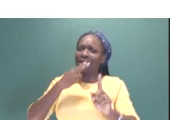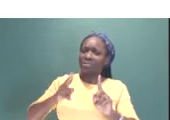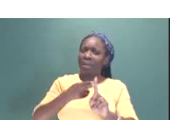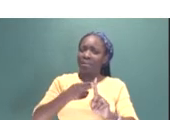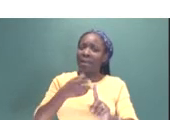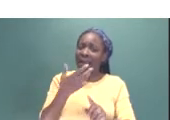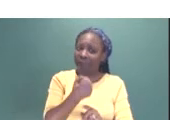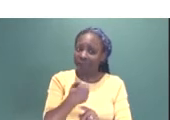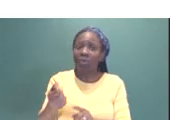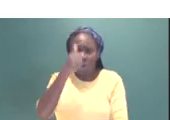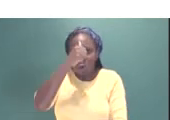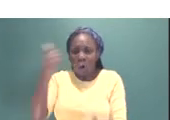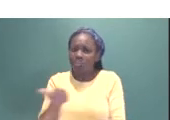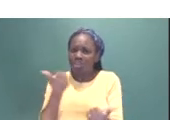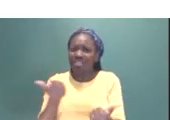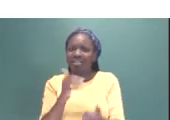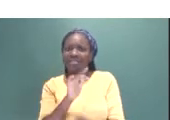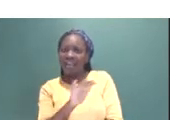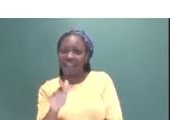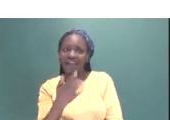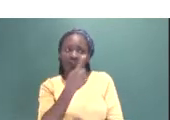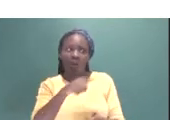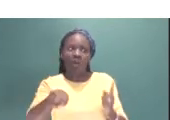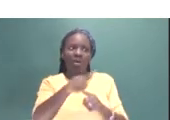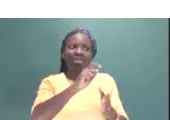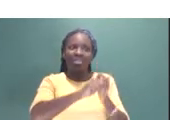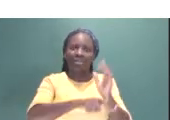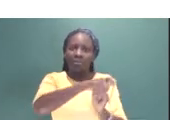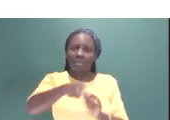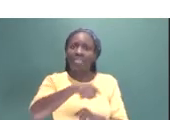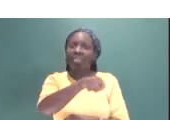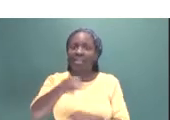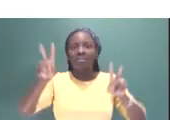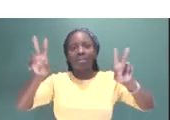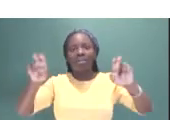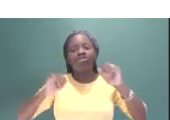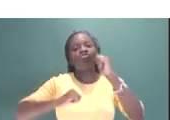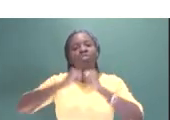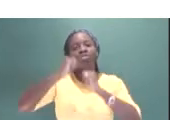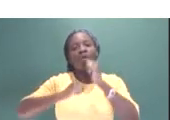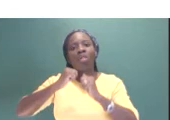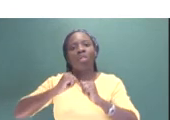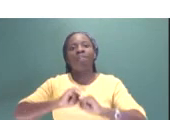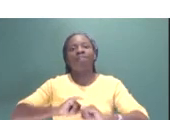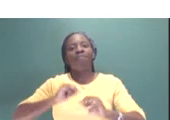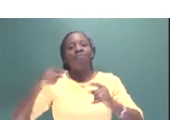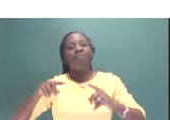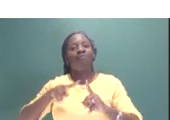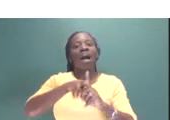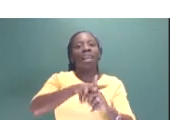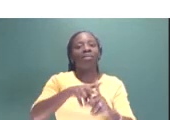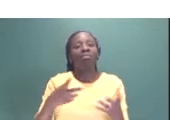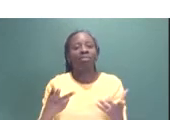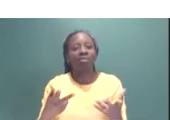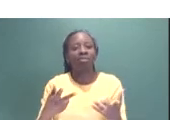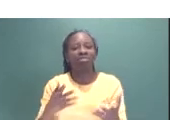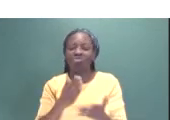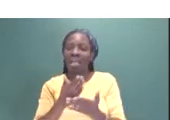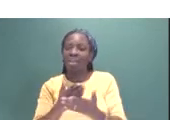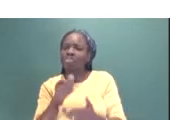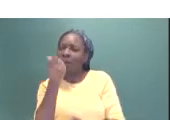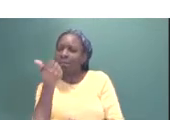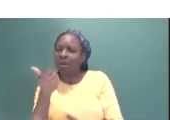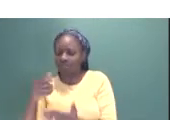people with disabilities anyway, and we could call this structural violence. The term structural violence isn't used very often within the disability literature,